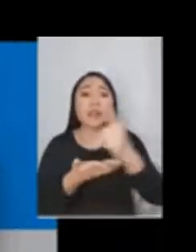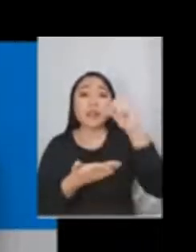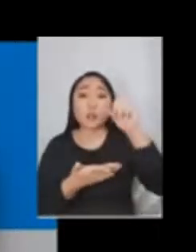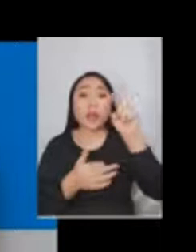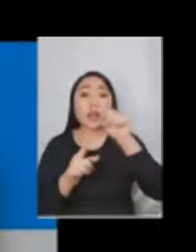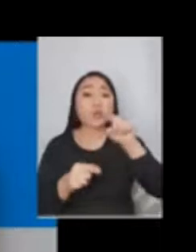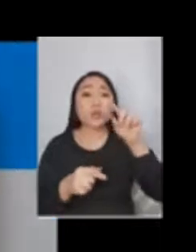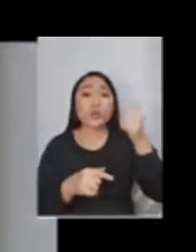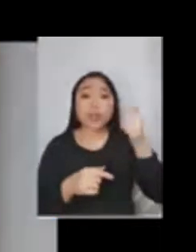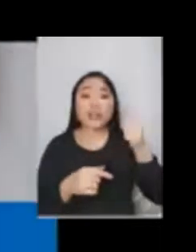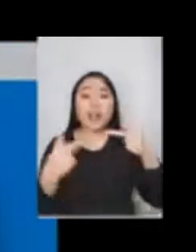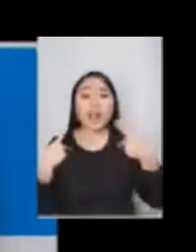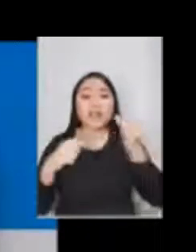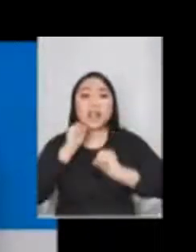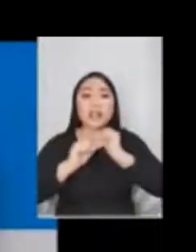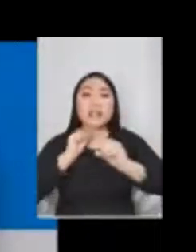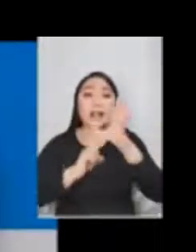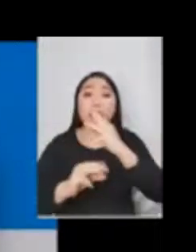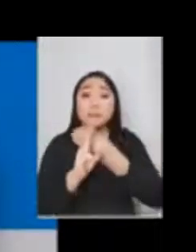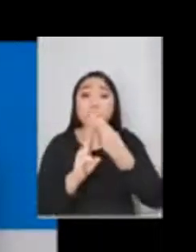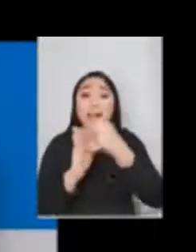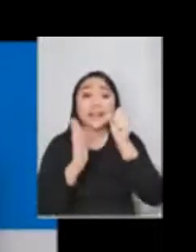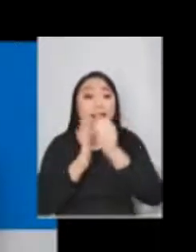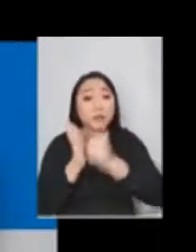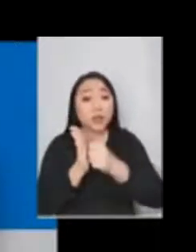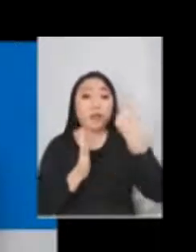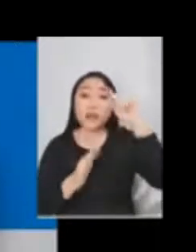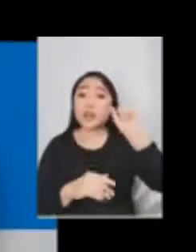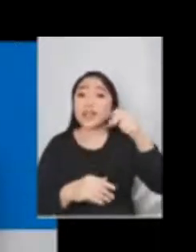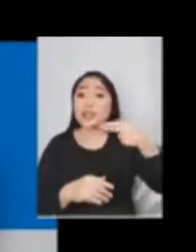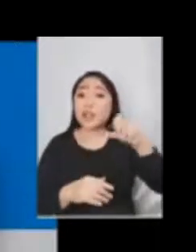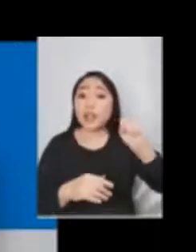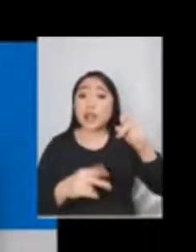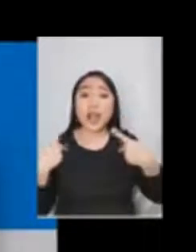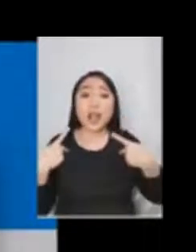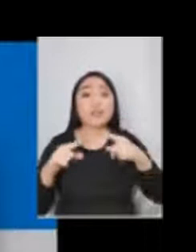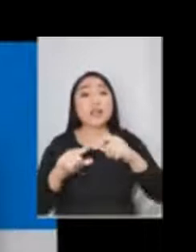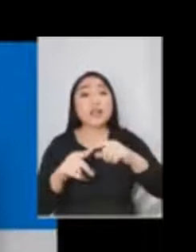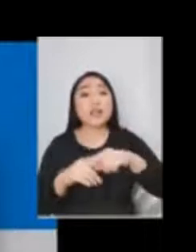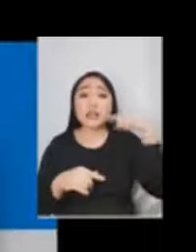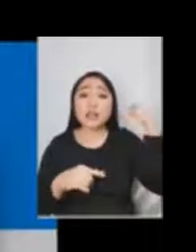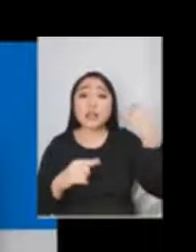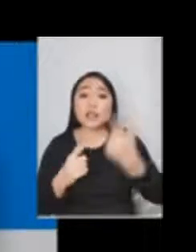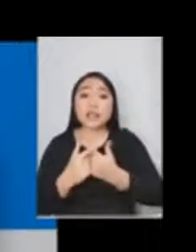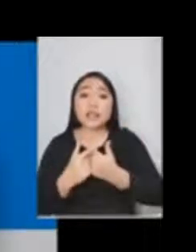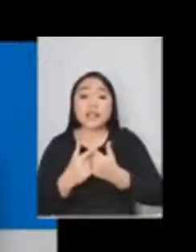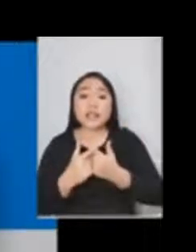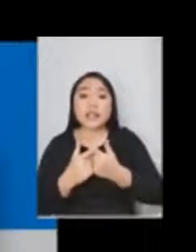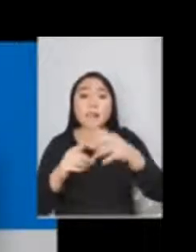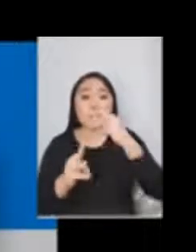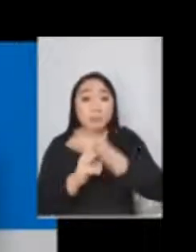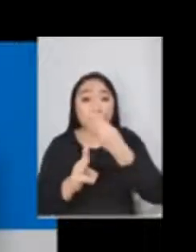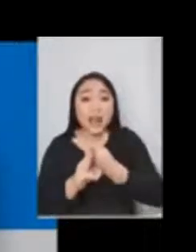subjects. Ayan. So for our specialized content, especially with our DOST